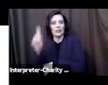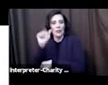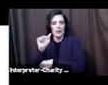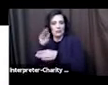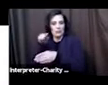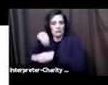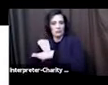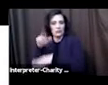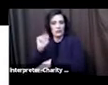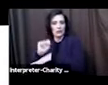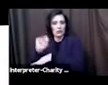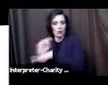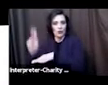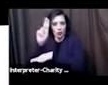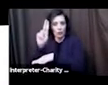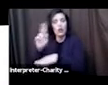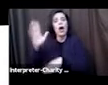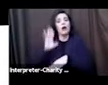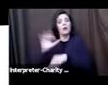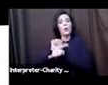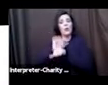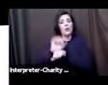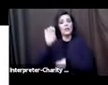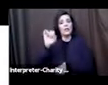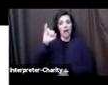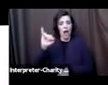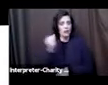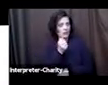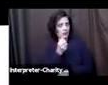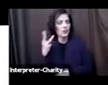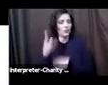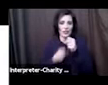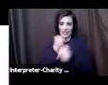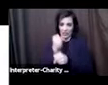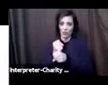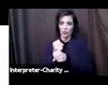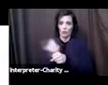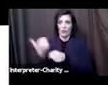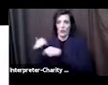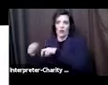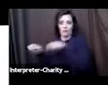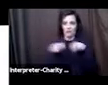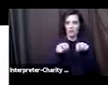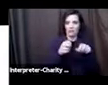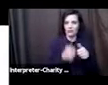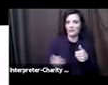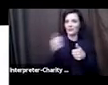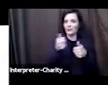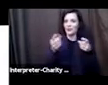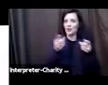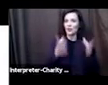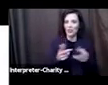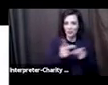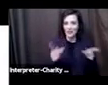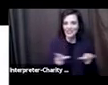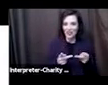worked in early intervention for several years before I took this position. So this is